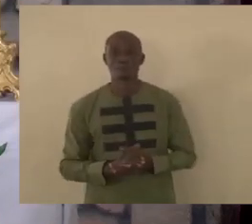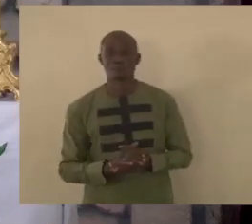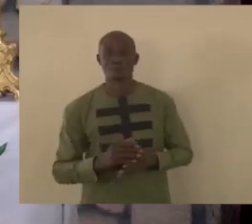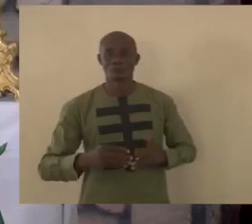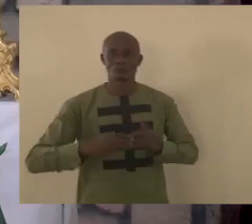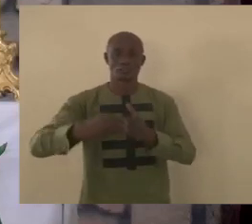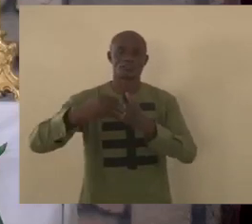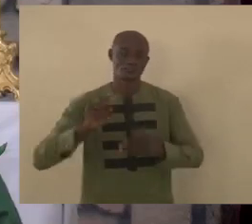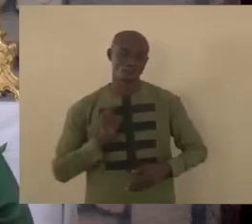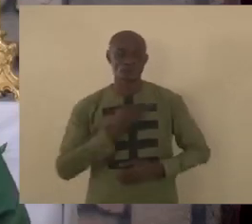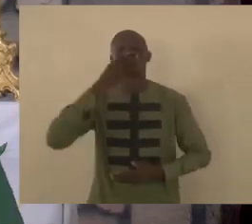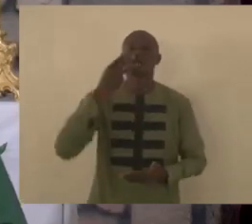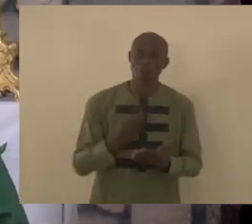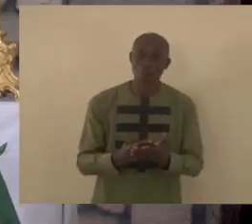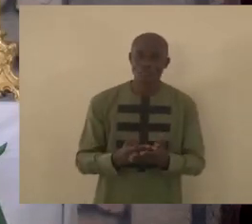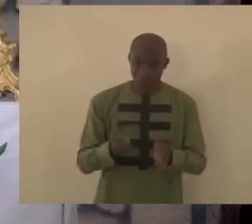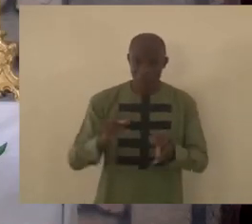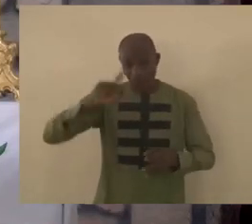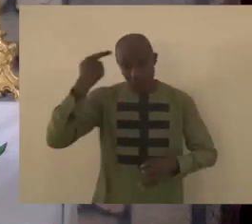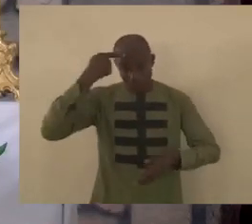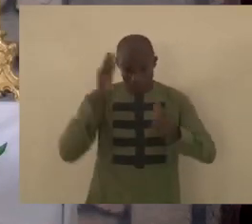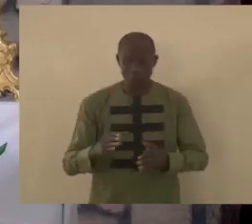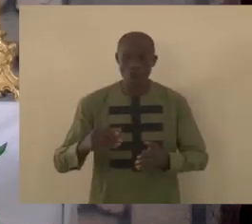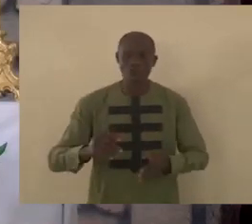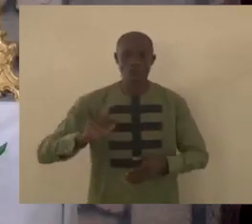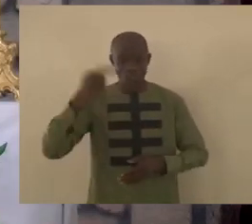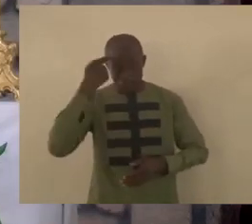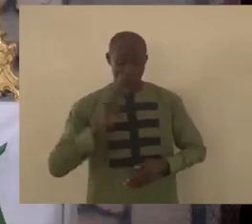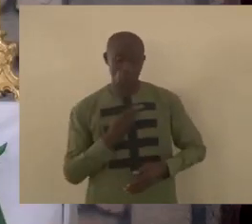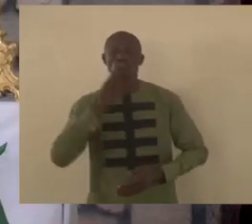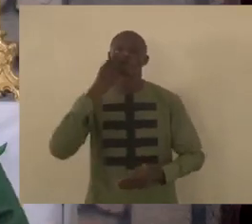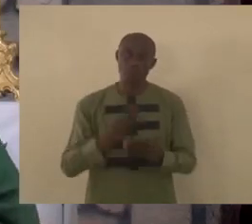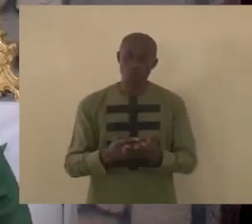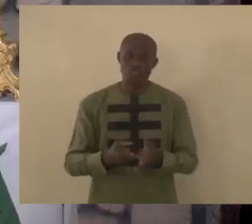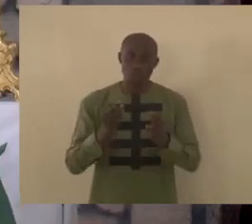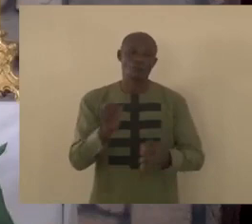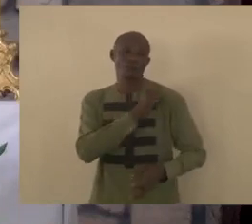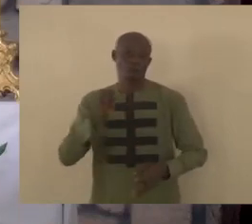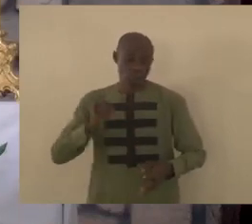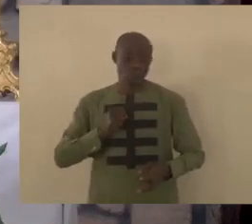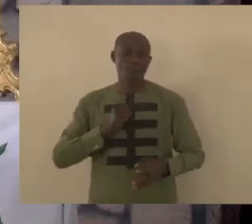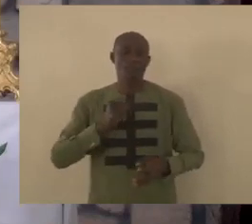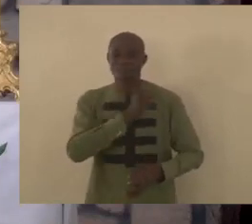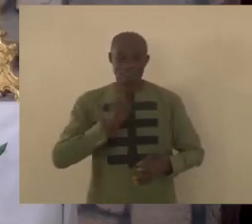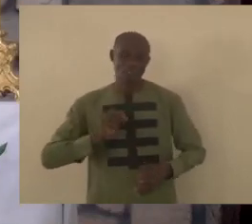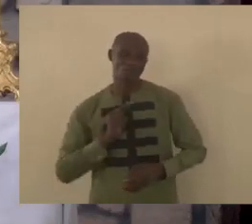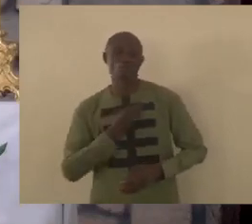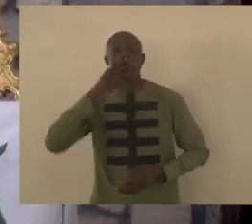Yes. Mr. President, lead us well. If you be governor, well. If you be senator,